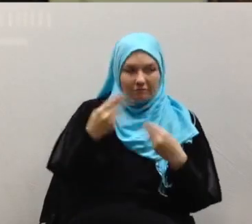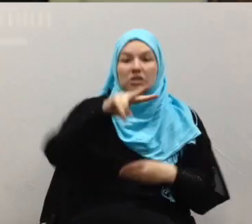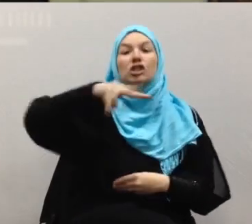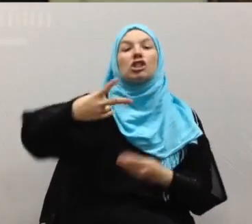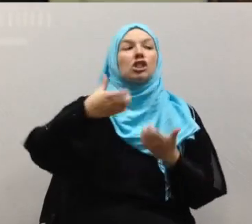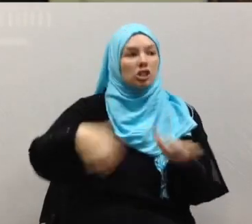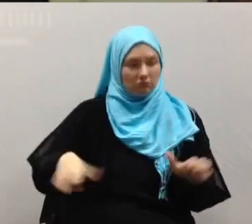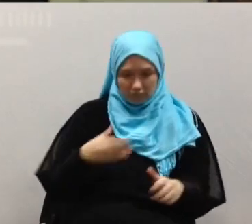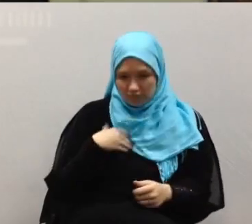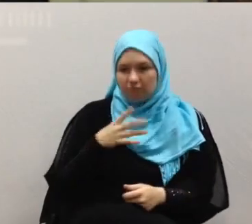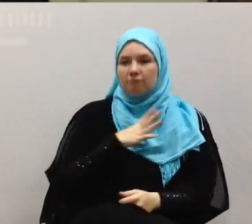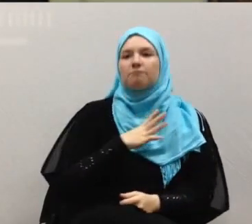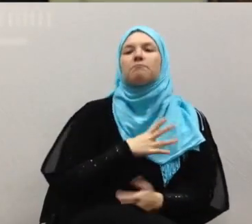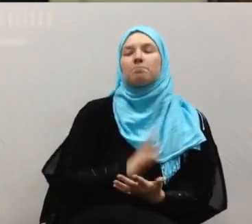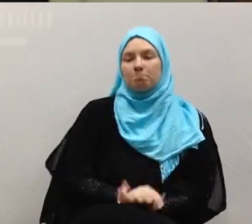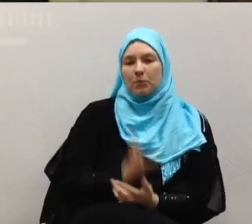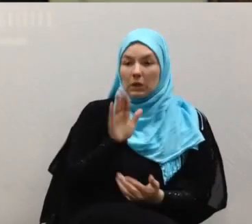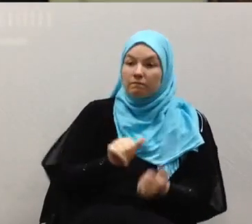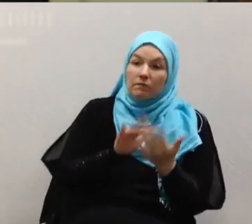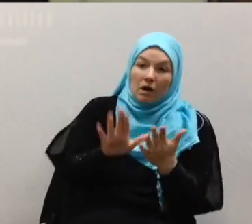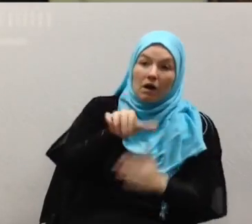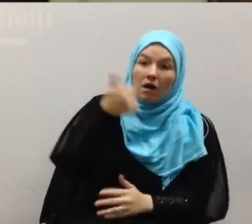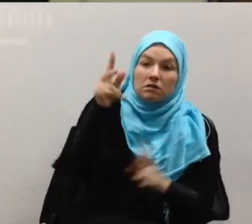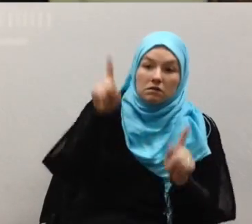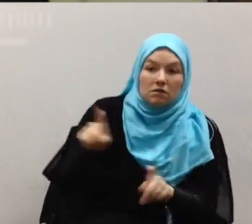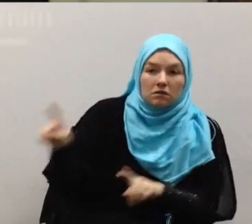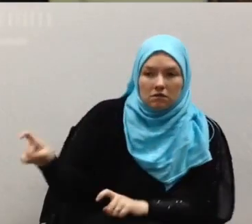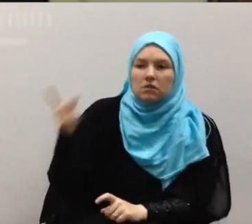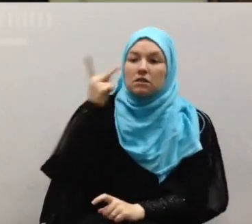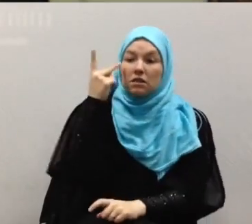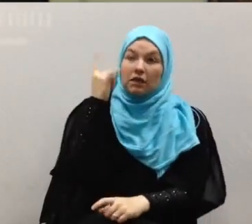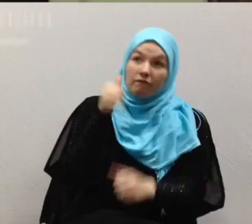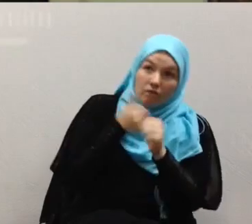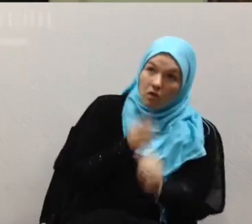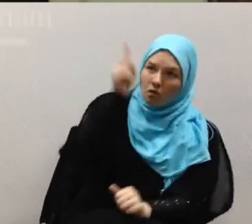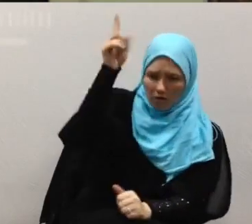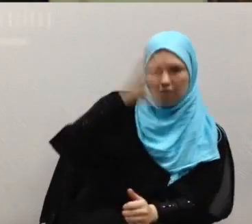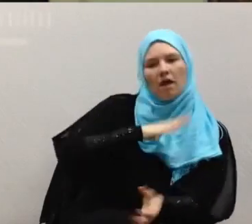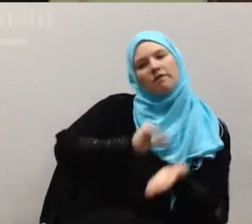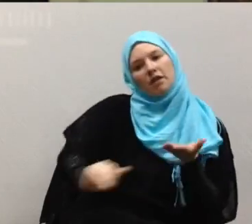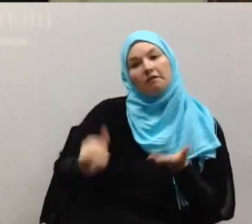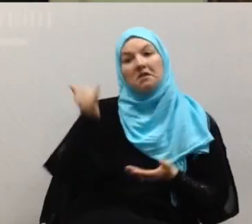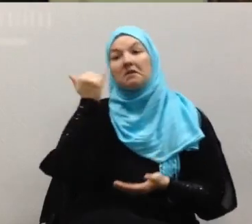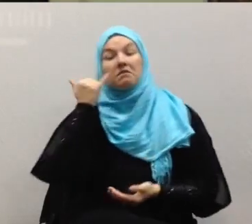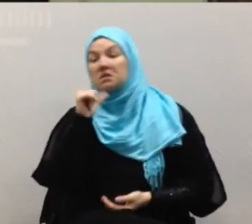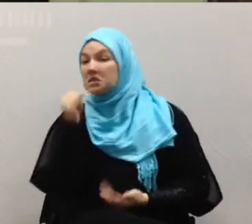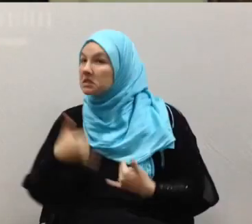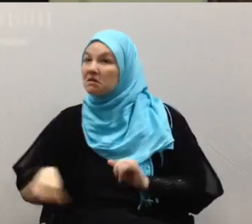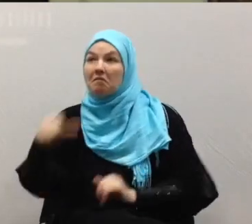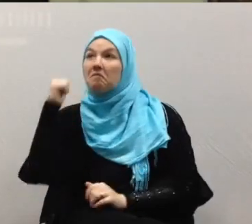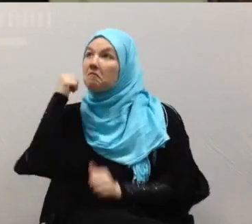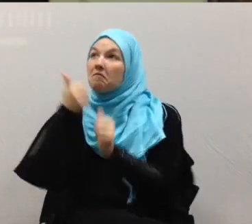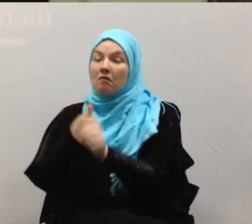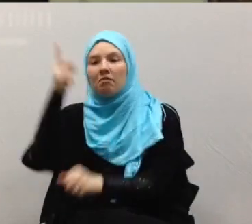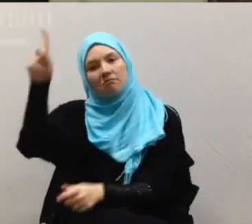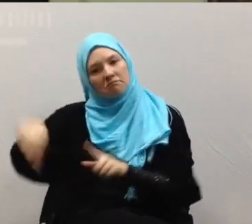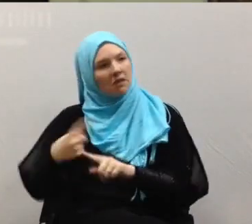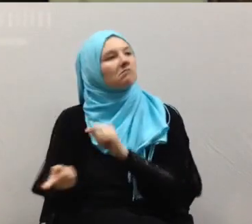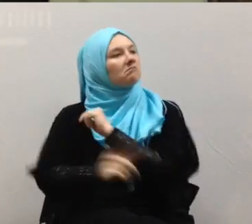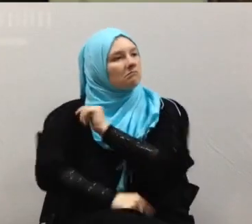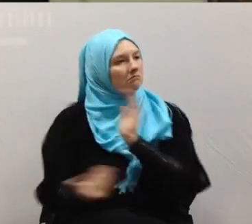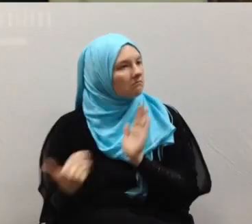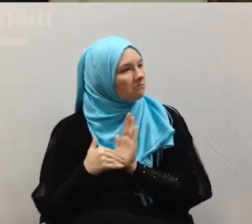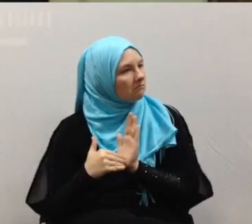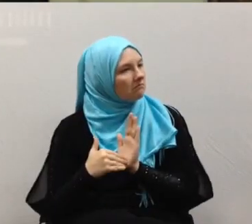the categories of people who are excused in real, not false excuses. There is not upon the blind any